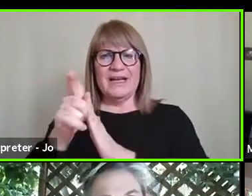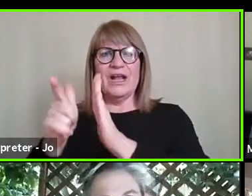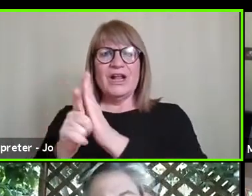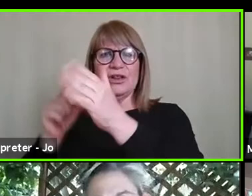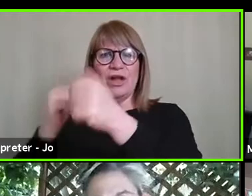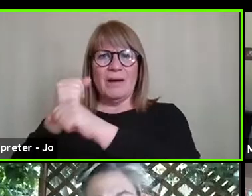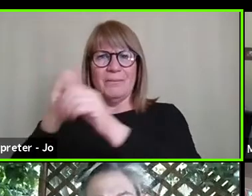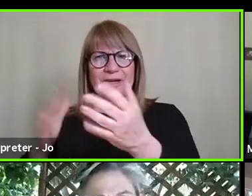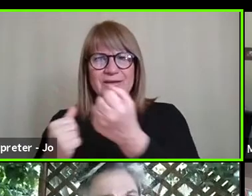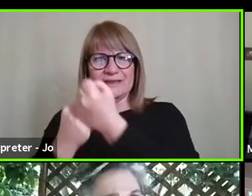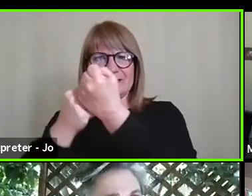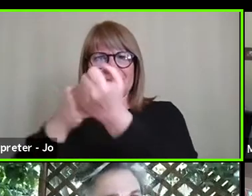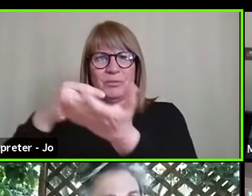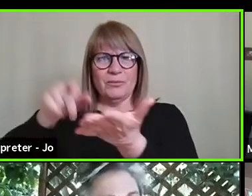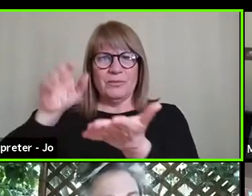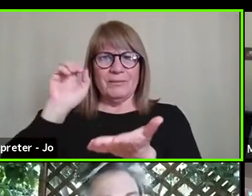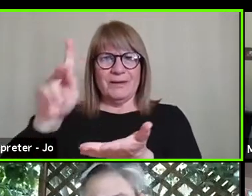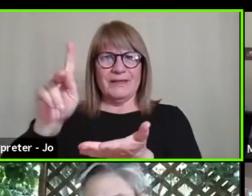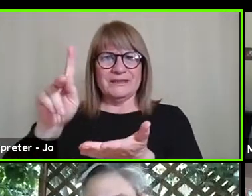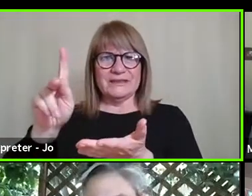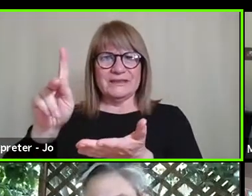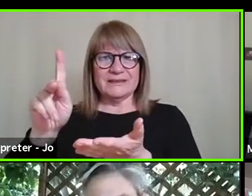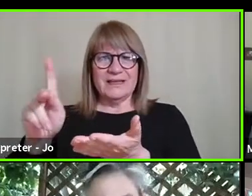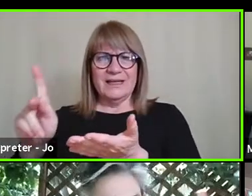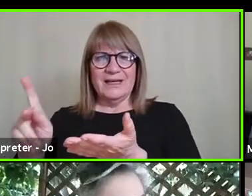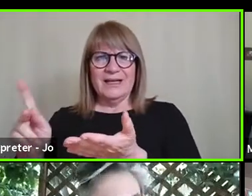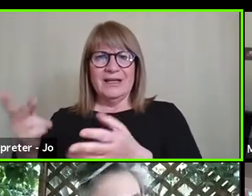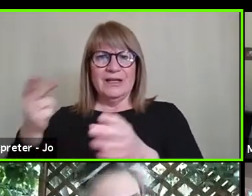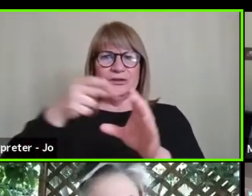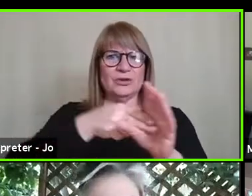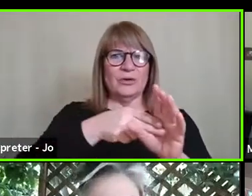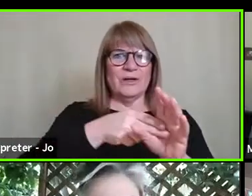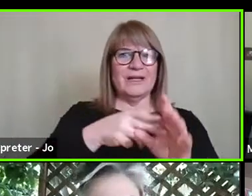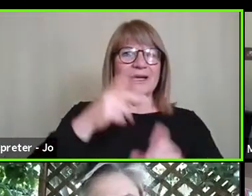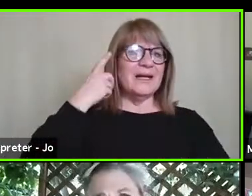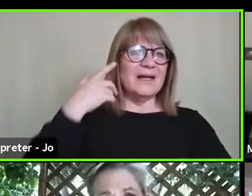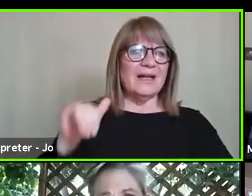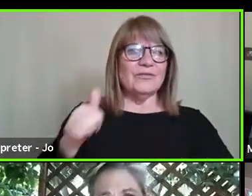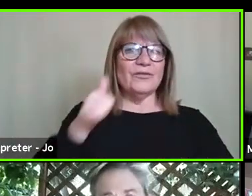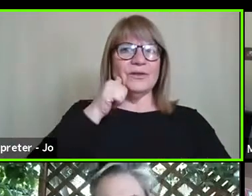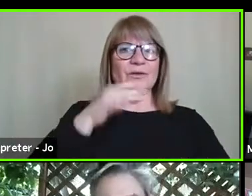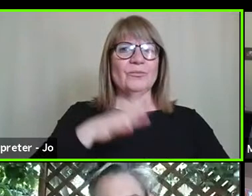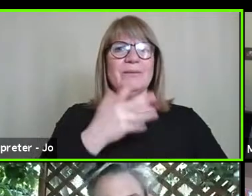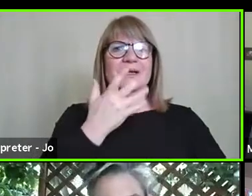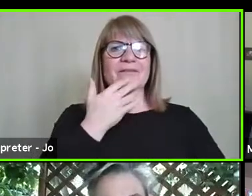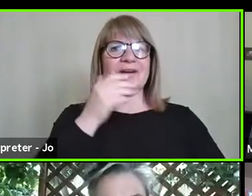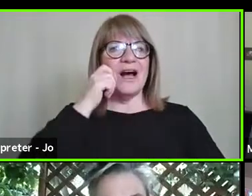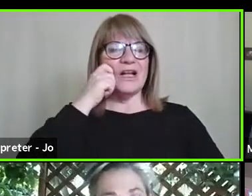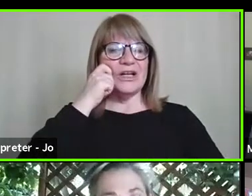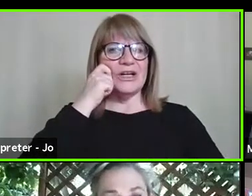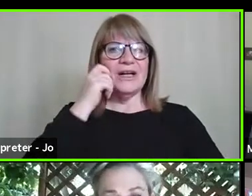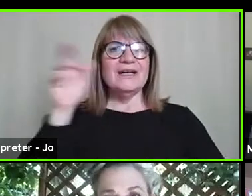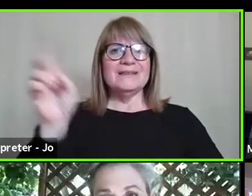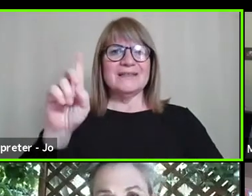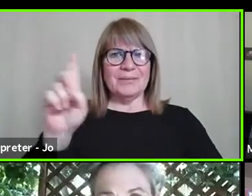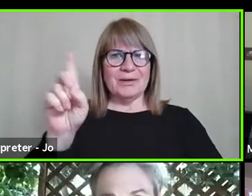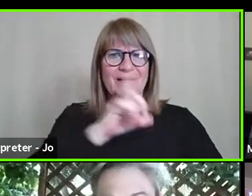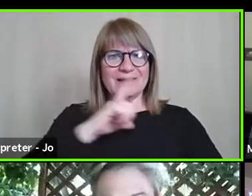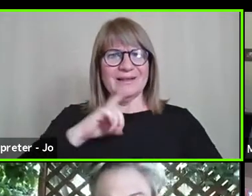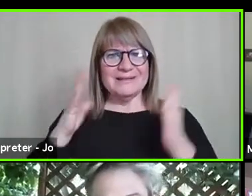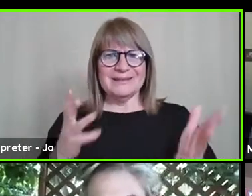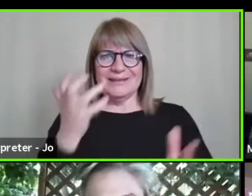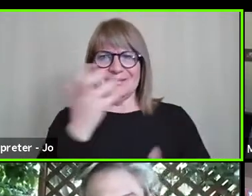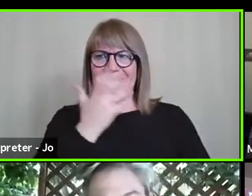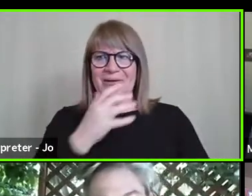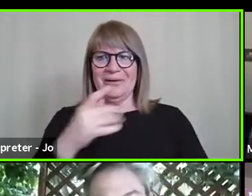reparations with california women of color democrat legislators i mean on the same group are going for in